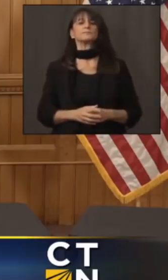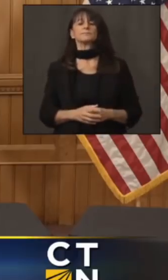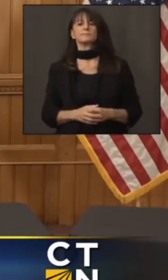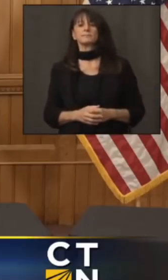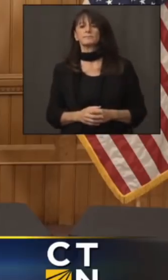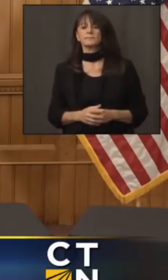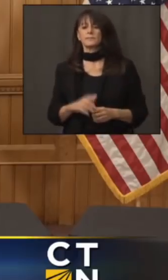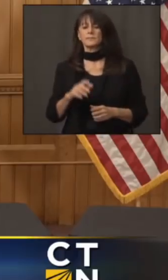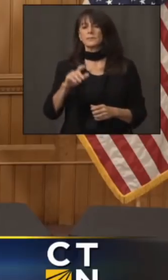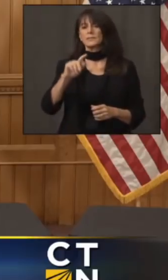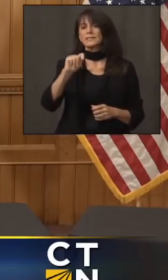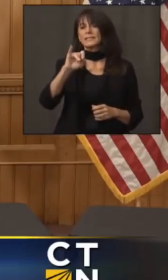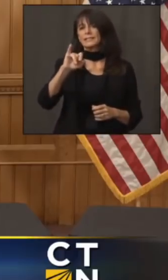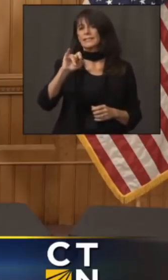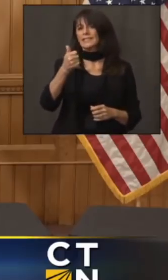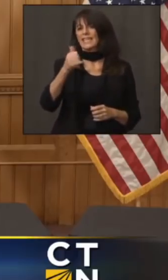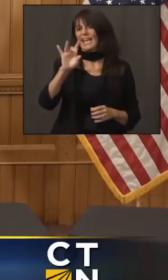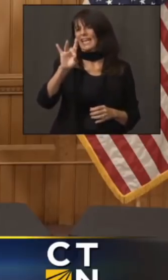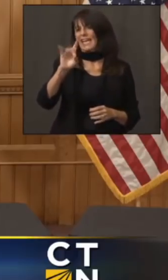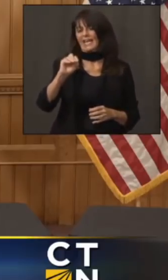WTIC 1080 News.